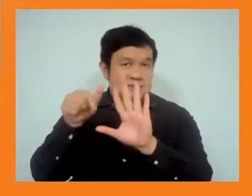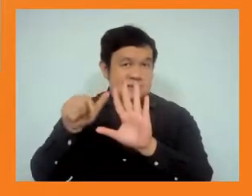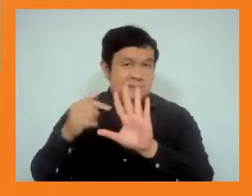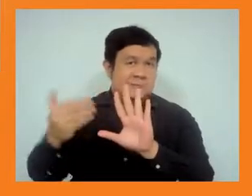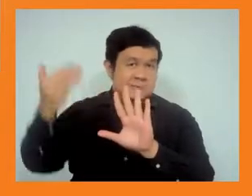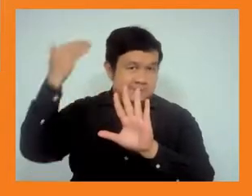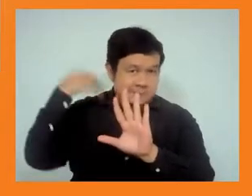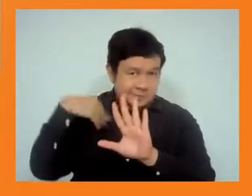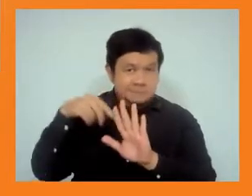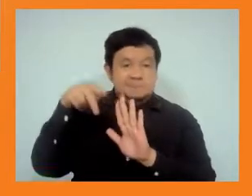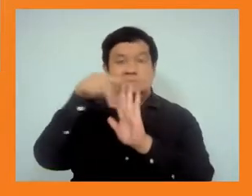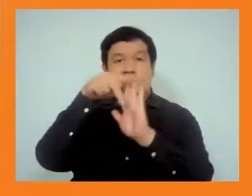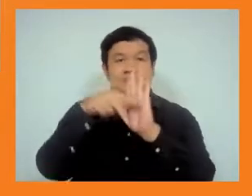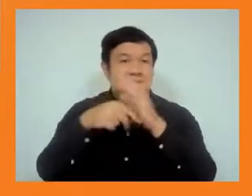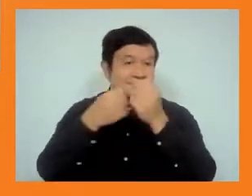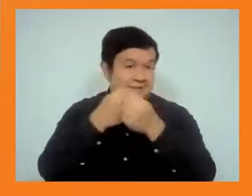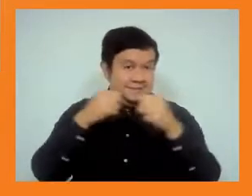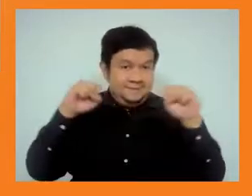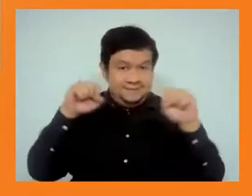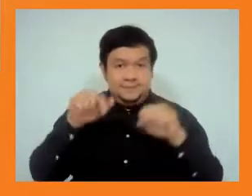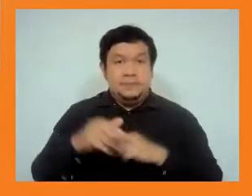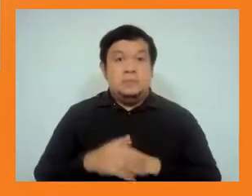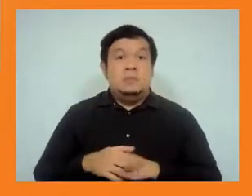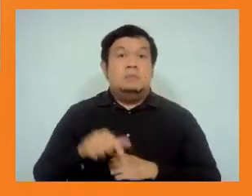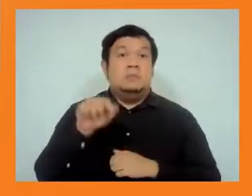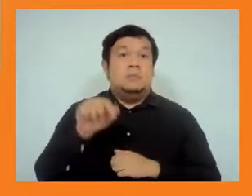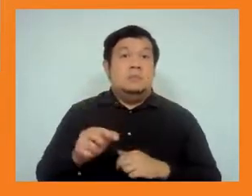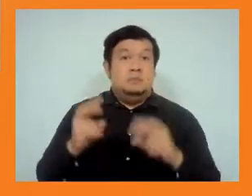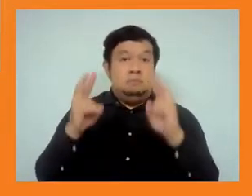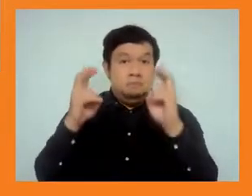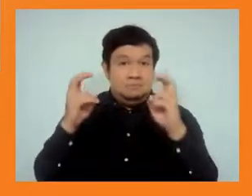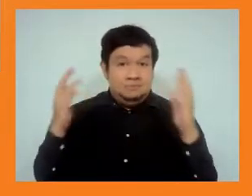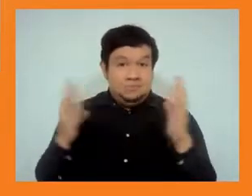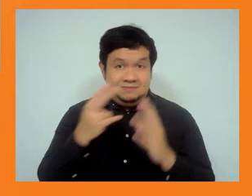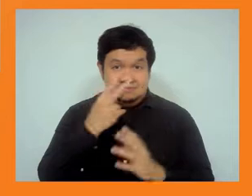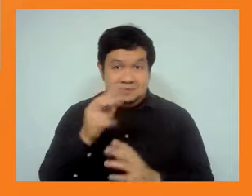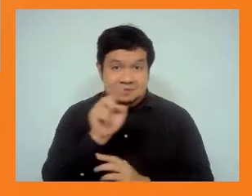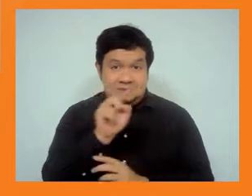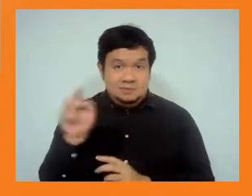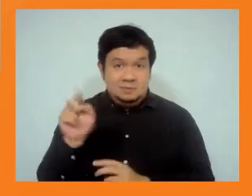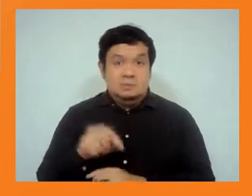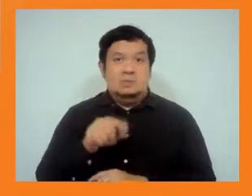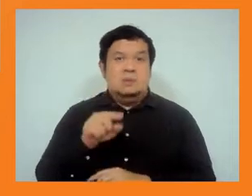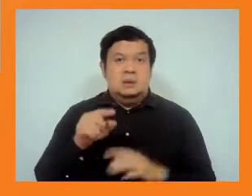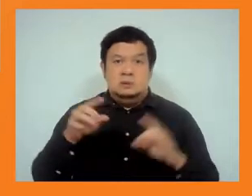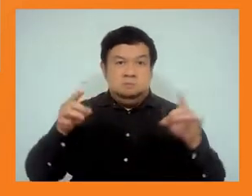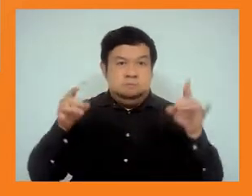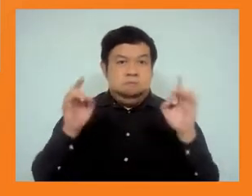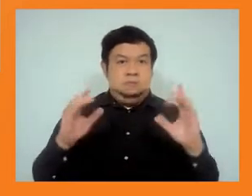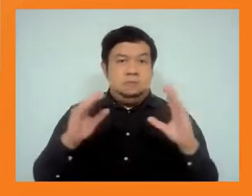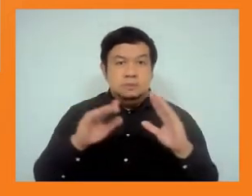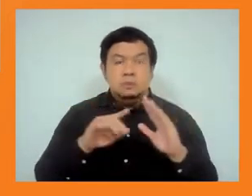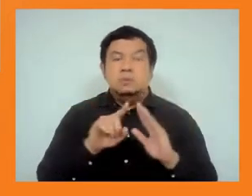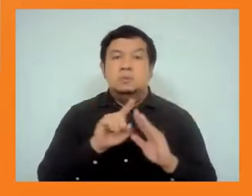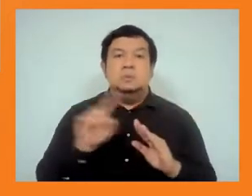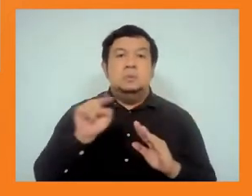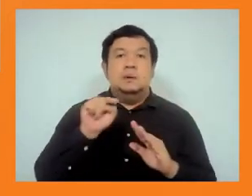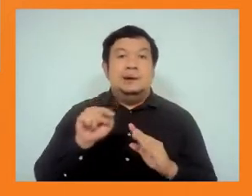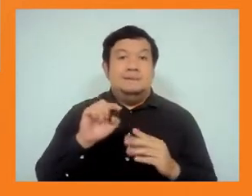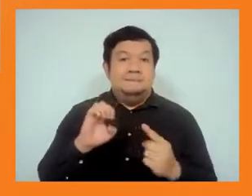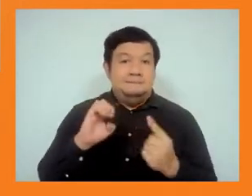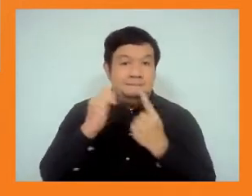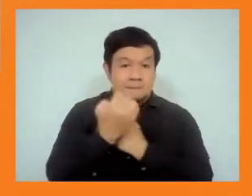an emergency radar system to do the shutdown when the birds are reaching in that